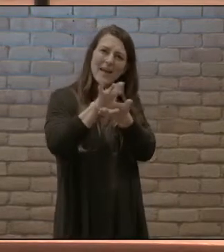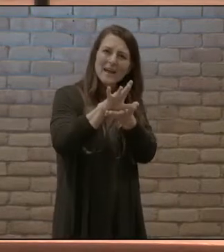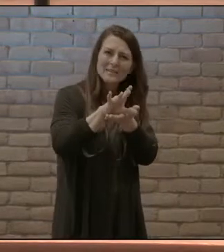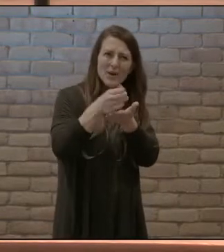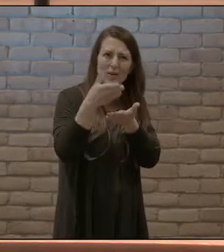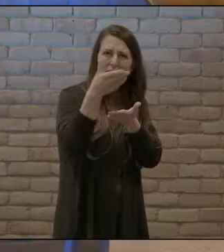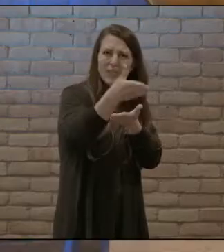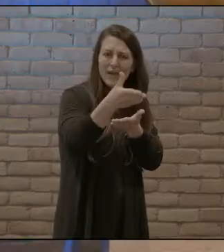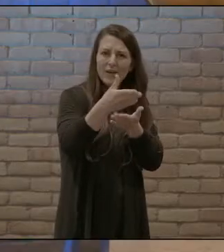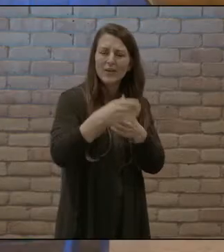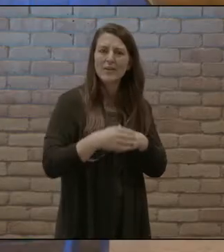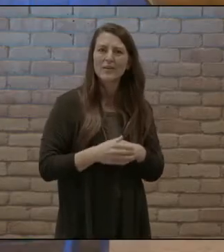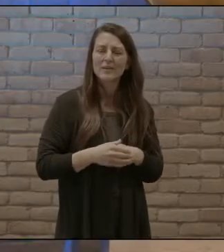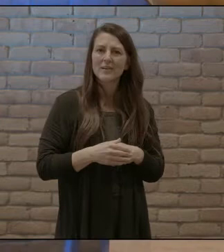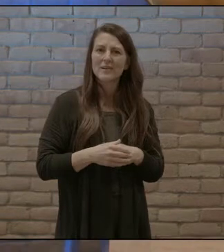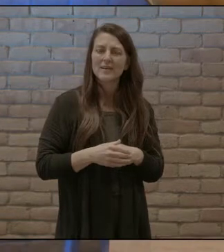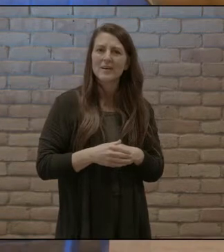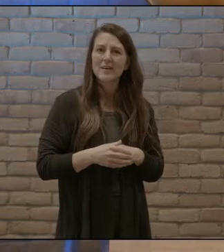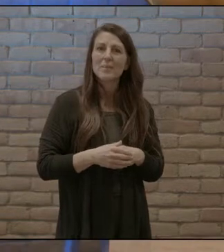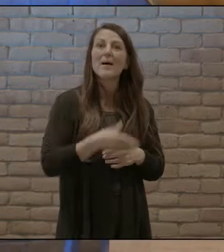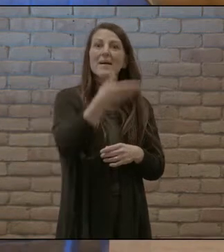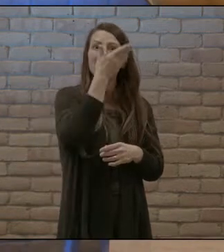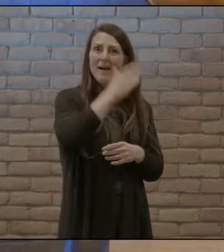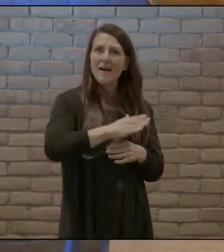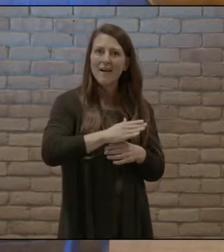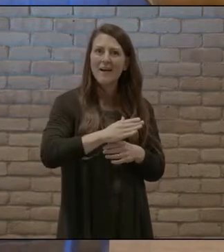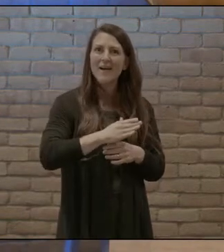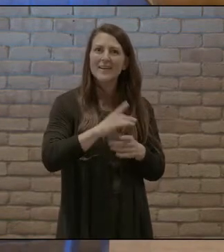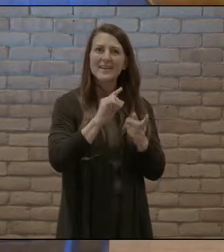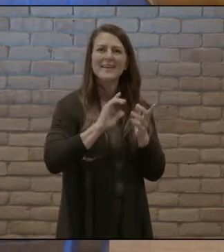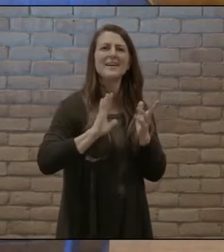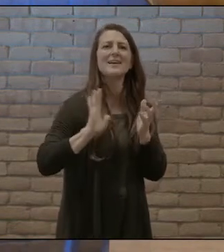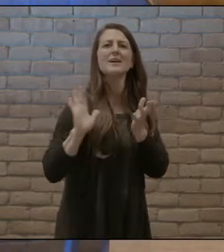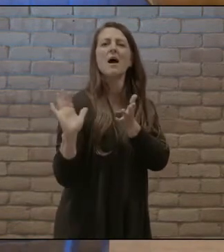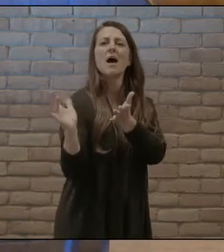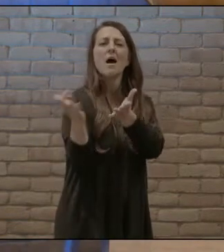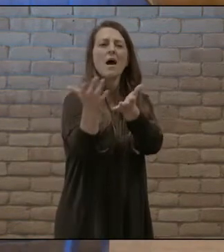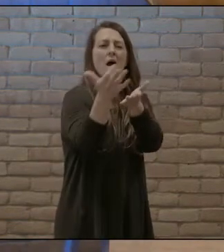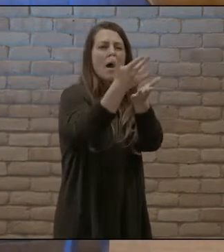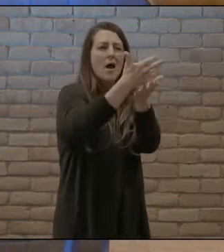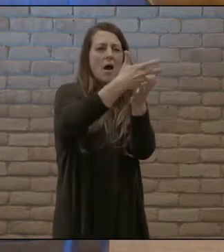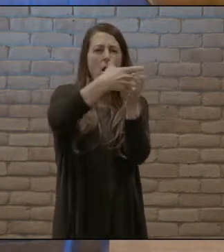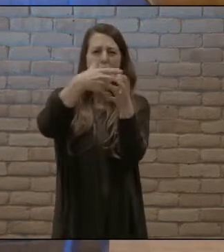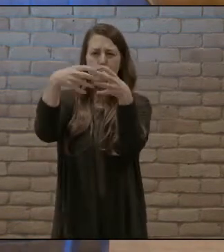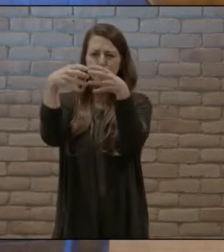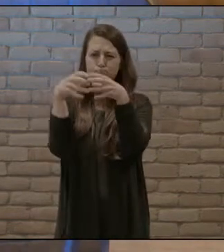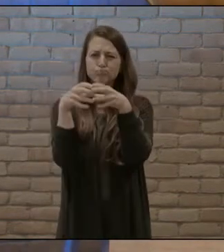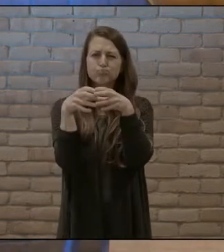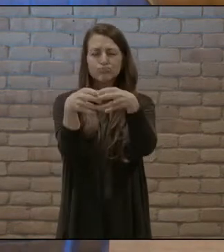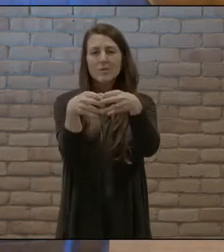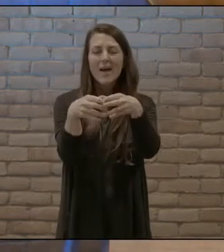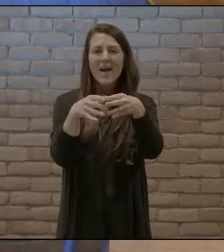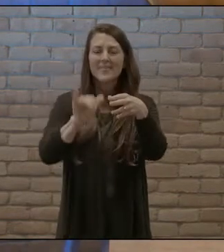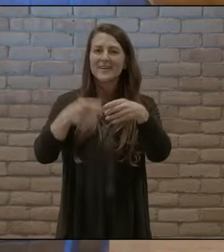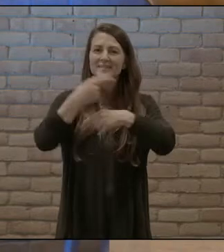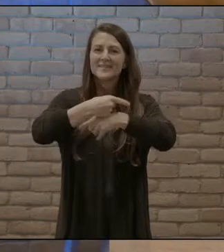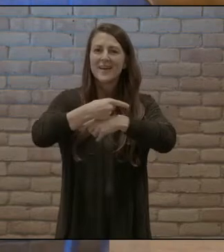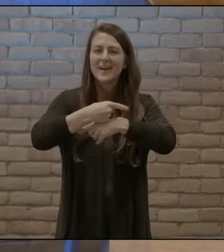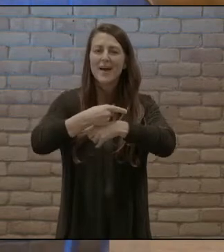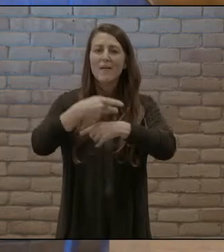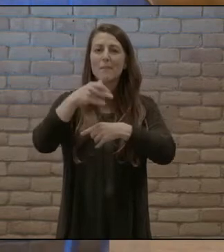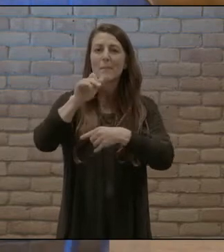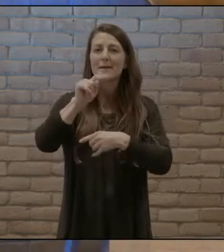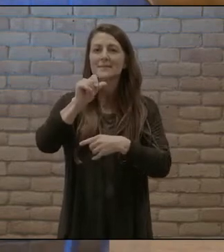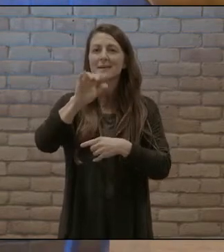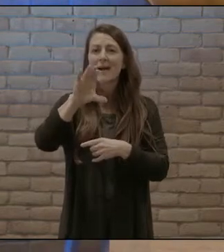Here God brings all of them together. And on the day of Pentecost, the Holy Spirit is given. That's the